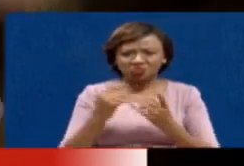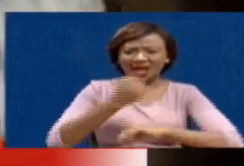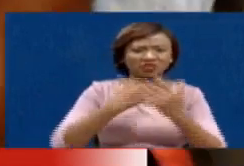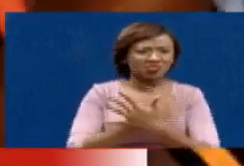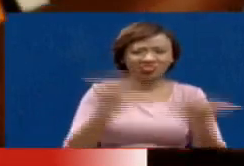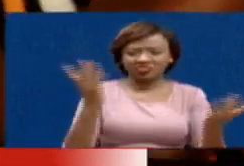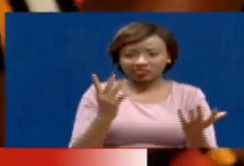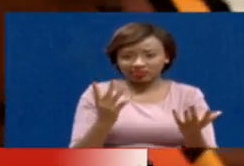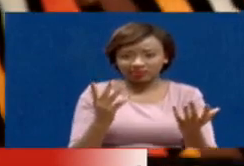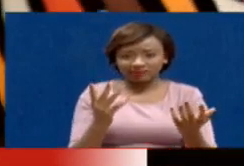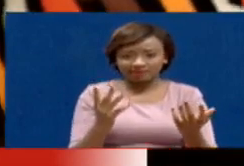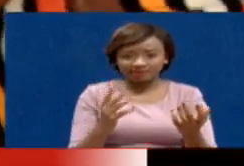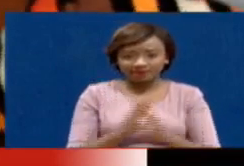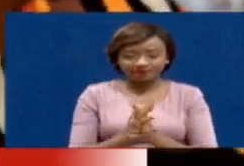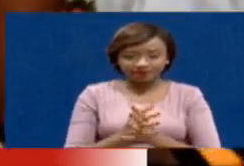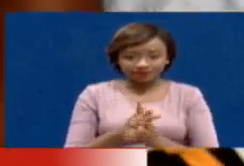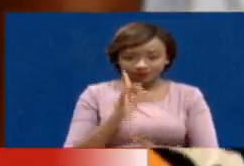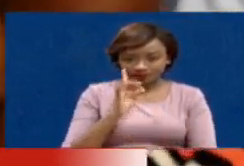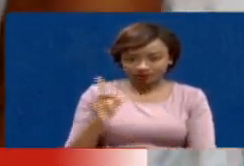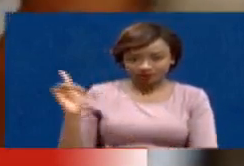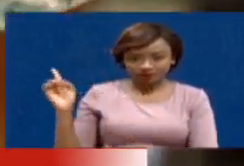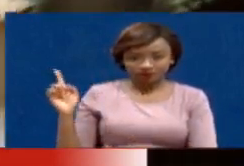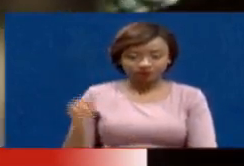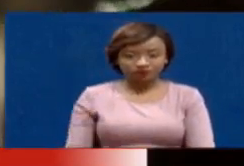behaviors. Come, sit down.